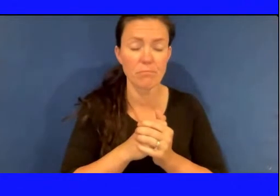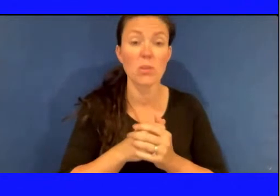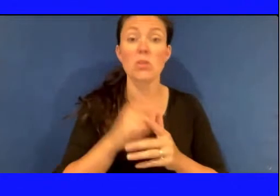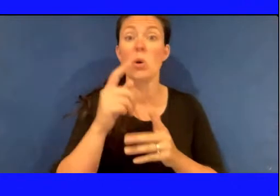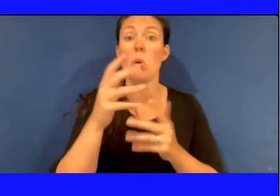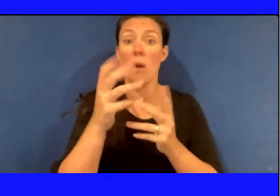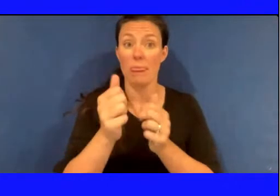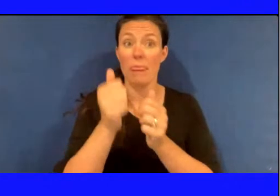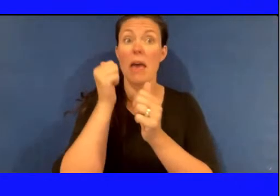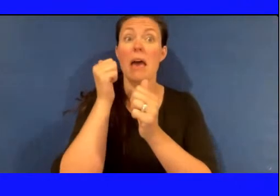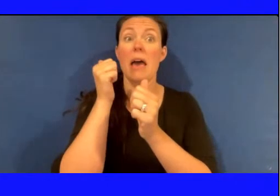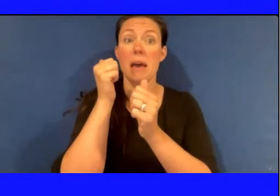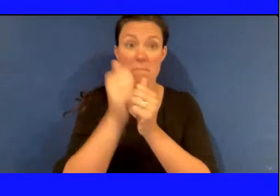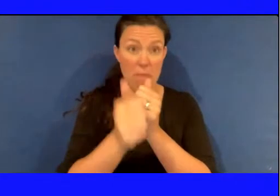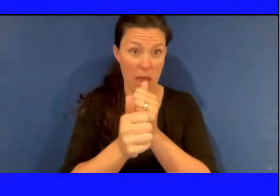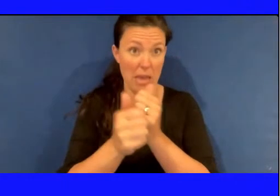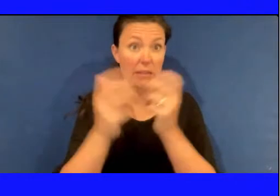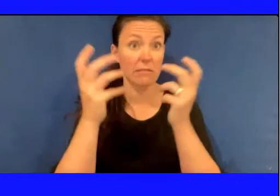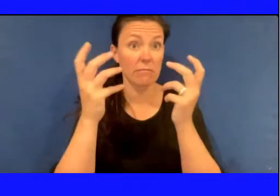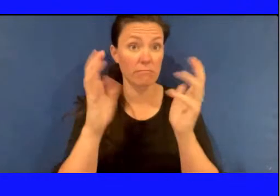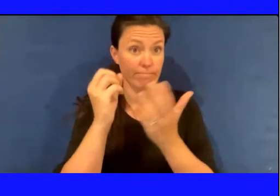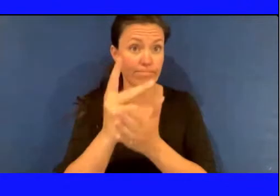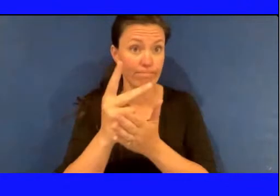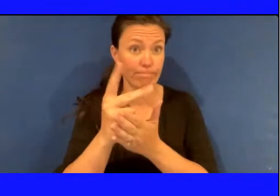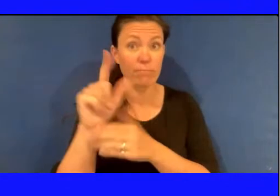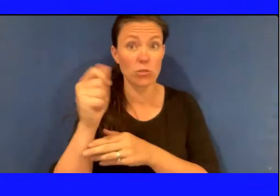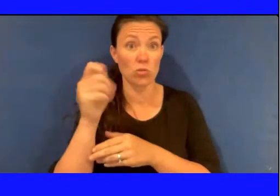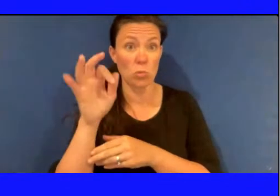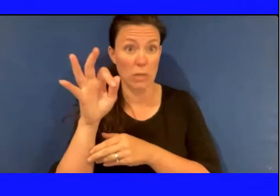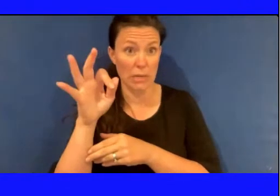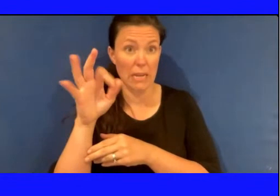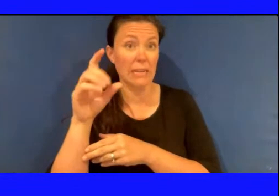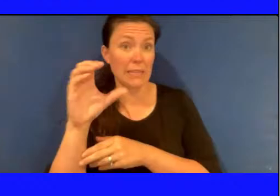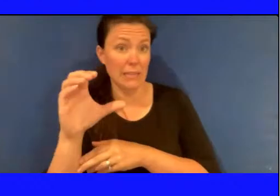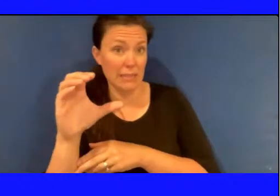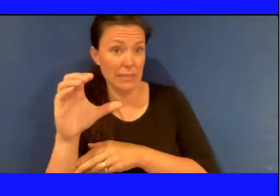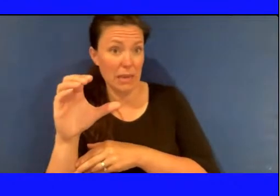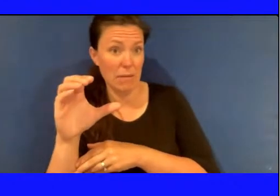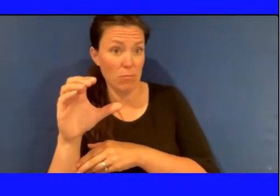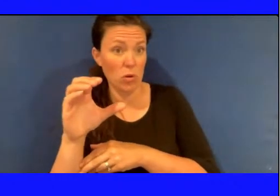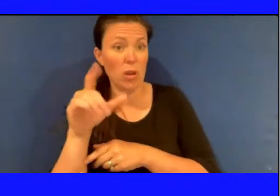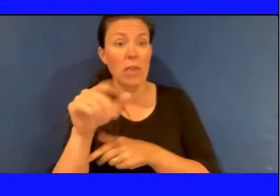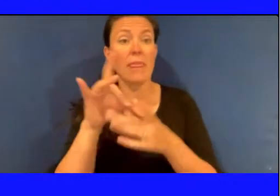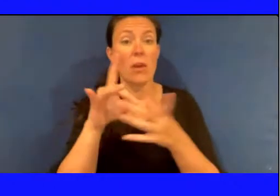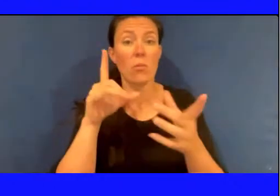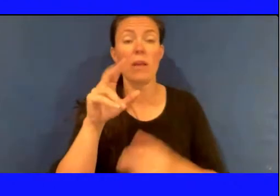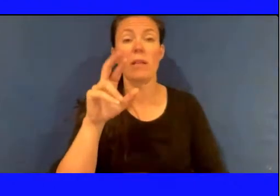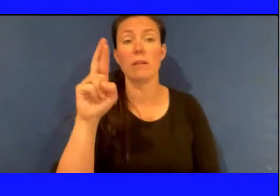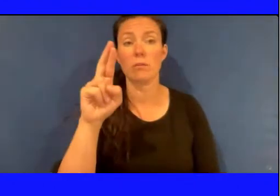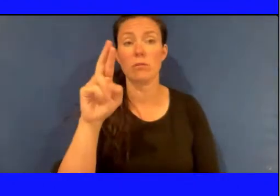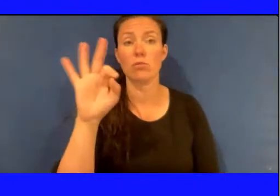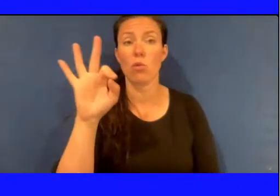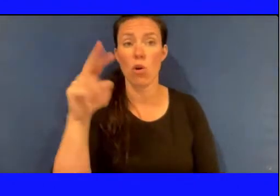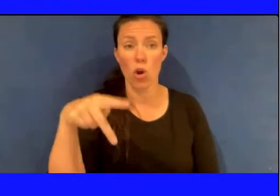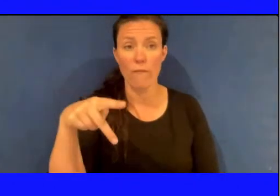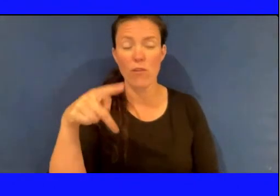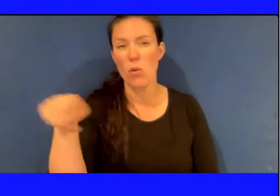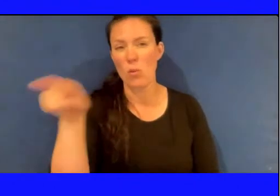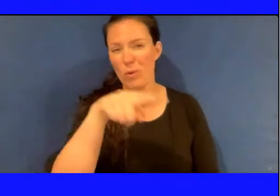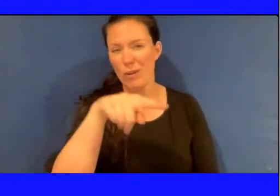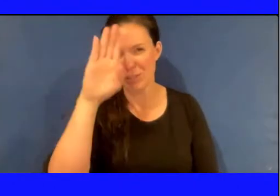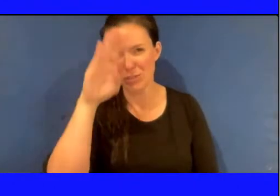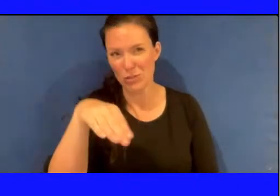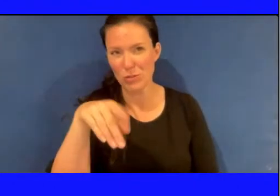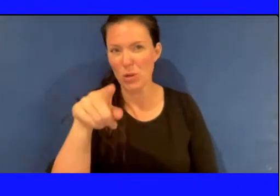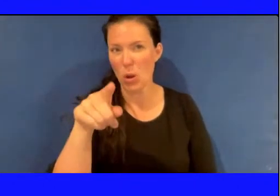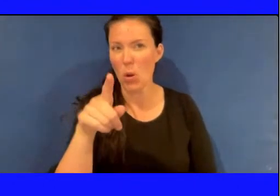passed, HPD shortly thereafter in 2019 in December released an RFP, which, as you guys all know, is a big